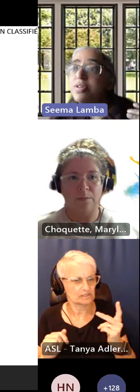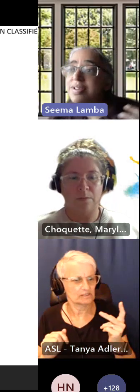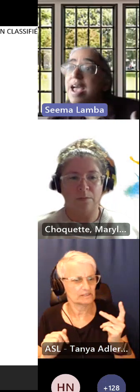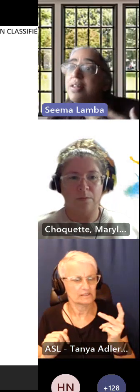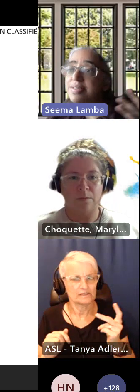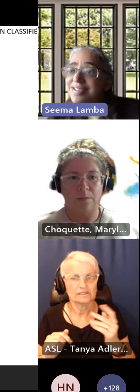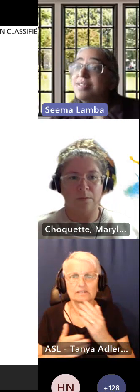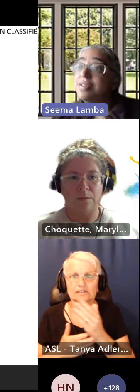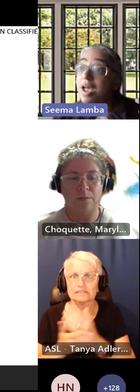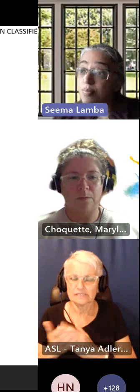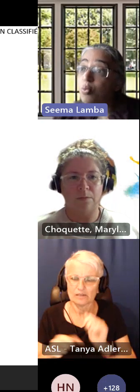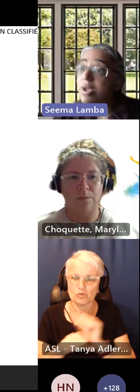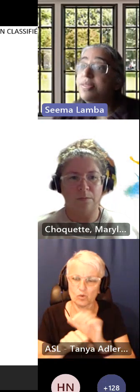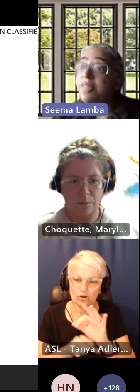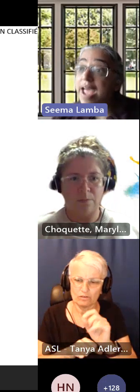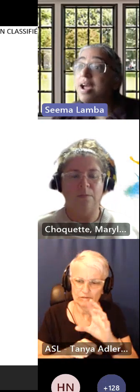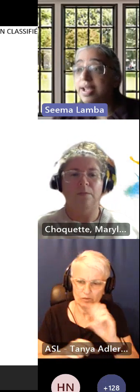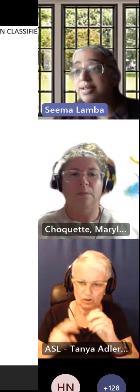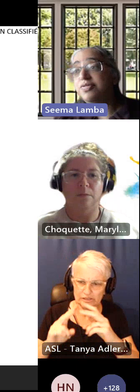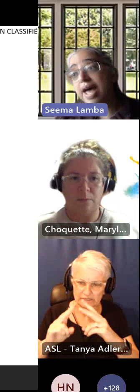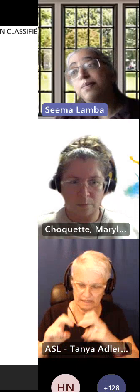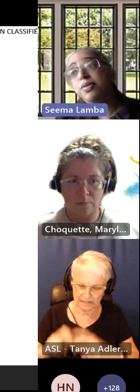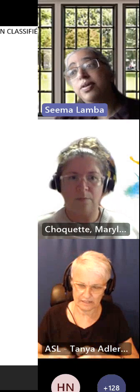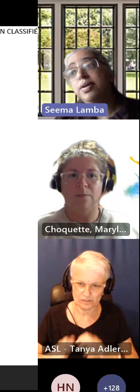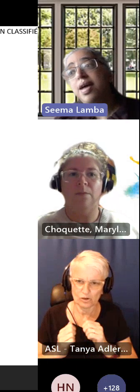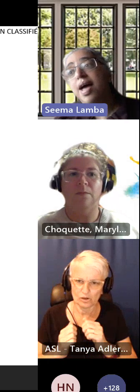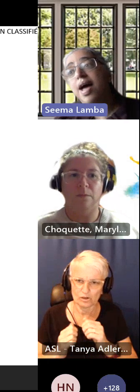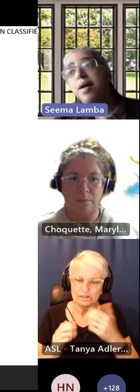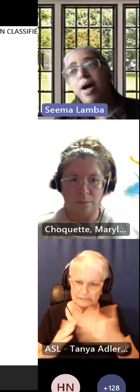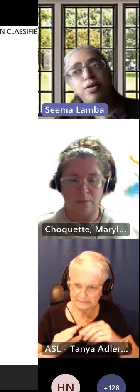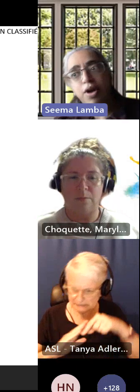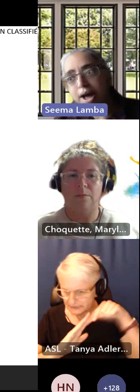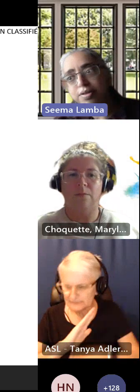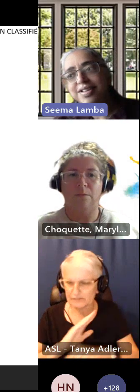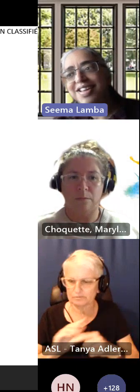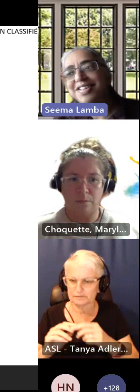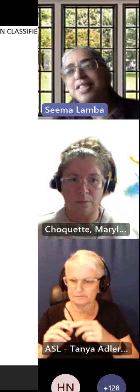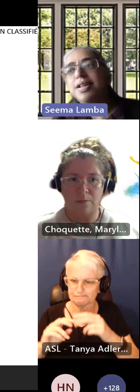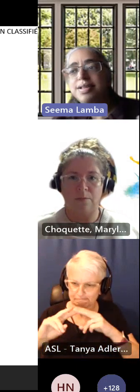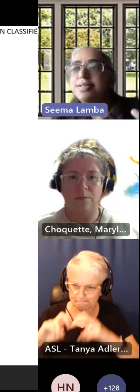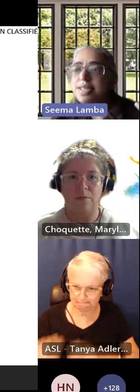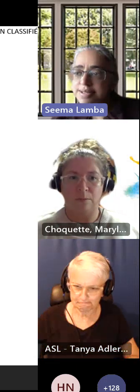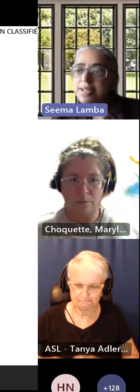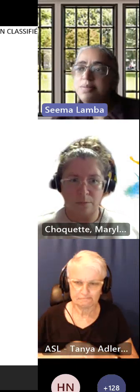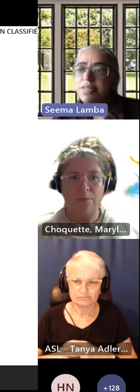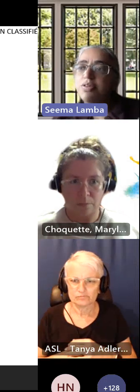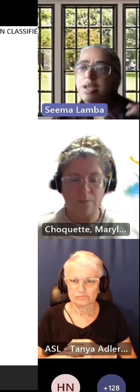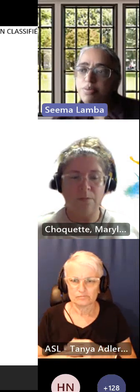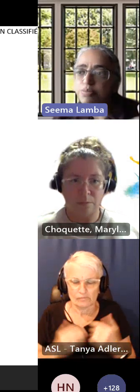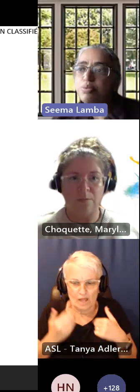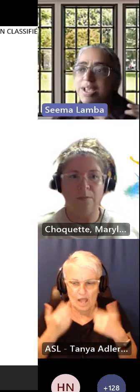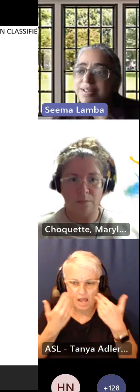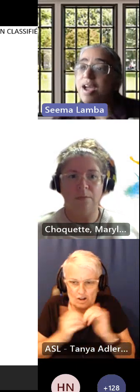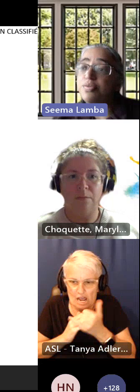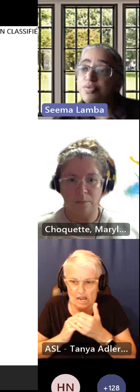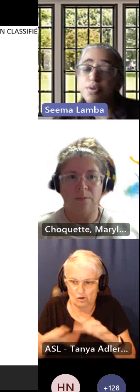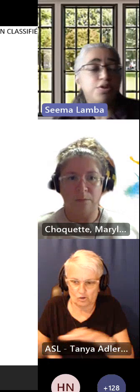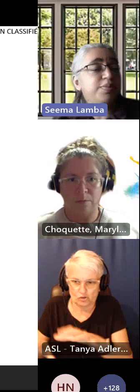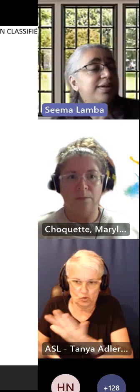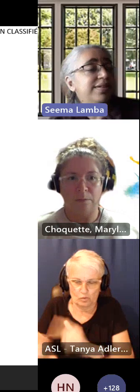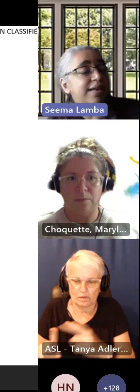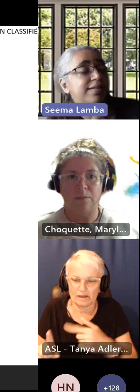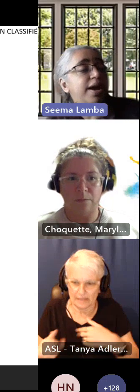some workforce analysis with that kind of depth. I don't know how they did it, but they're able to break it